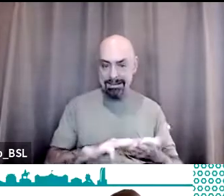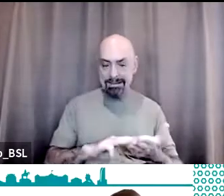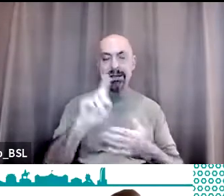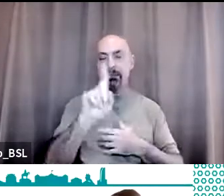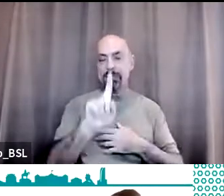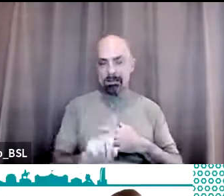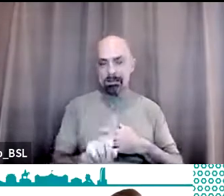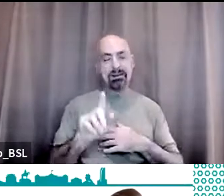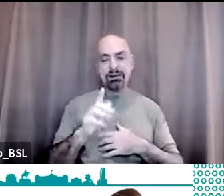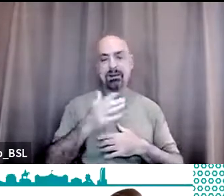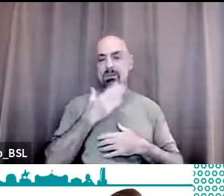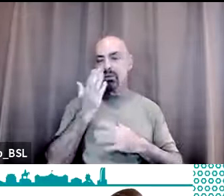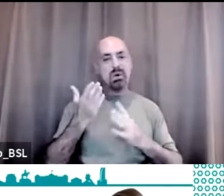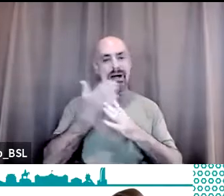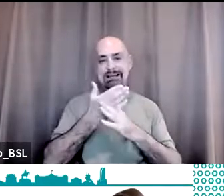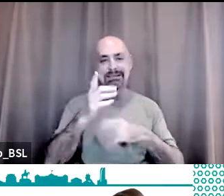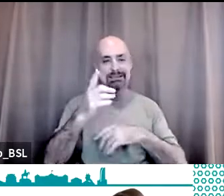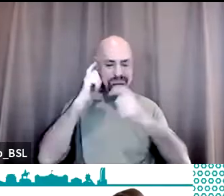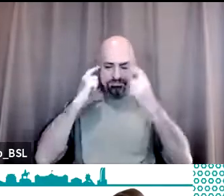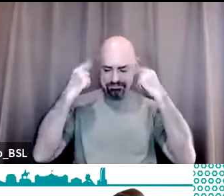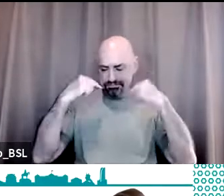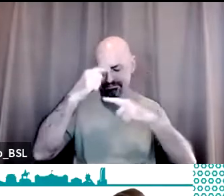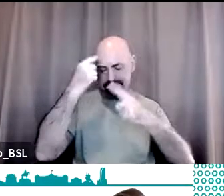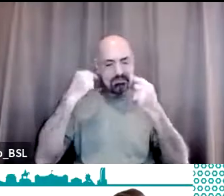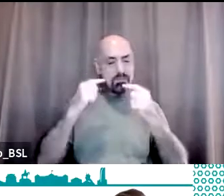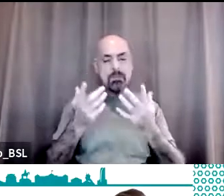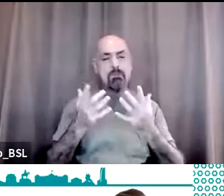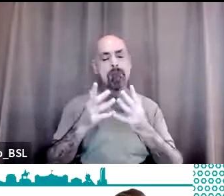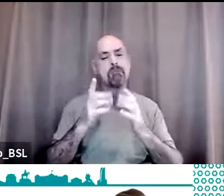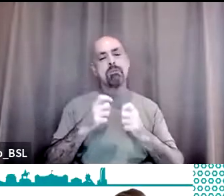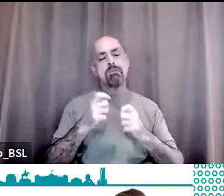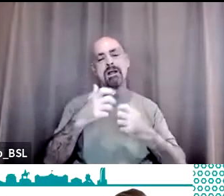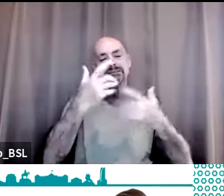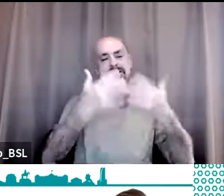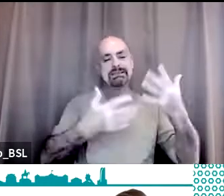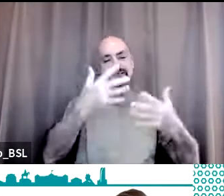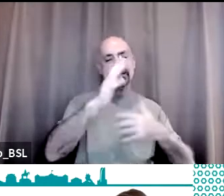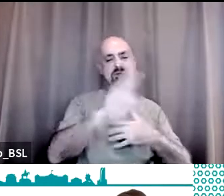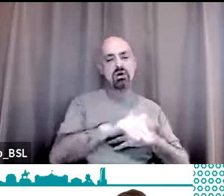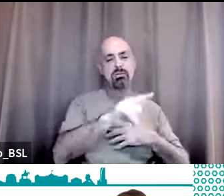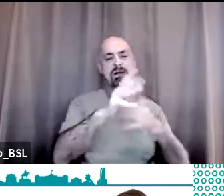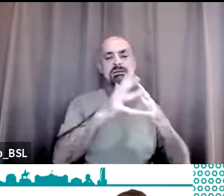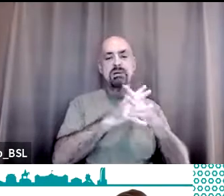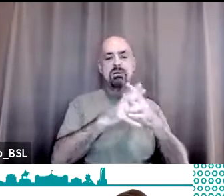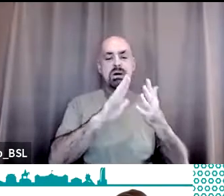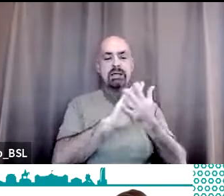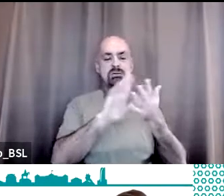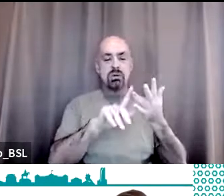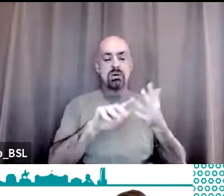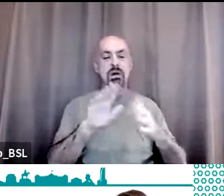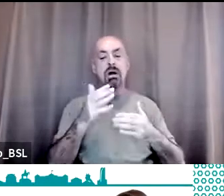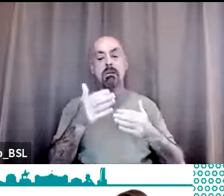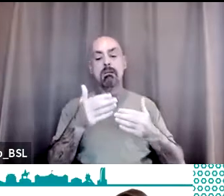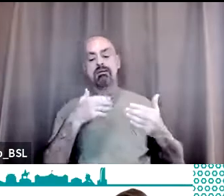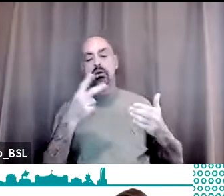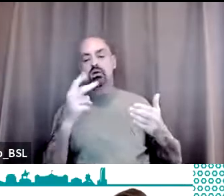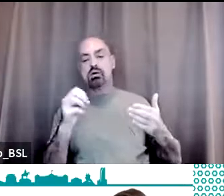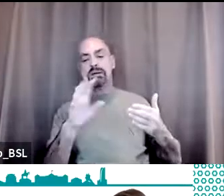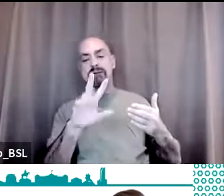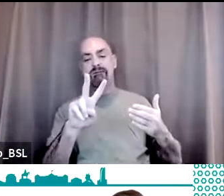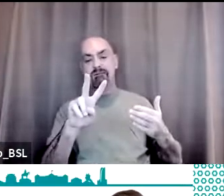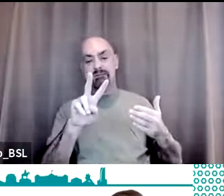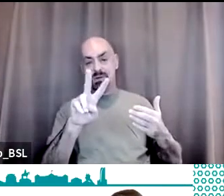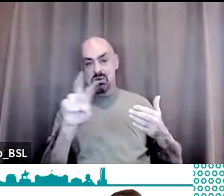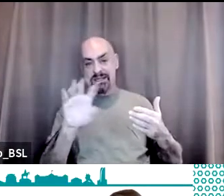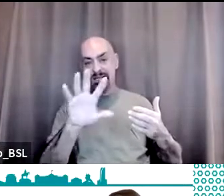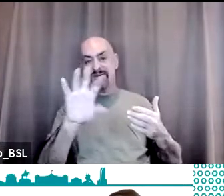moment. We're looking at a statistic from the World Health Organization that suggests that by 2050, 2 billion of us